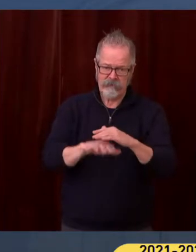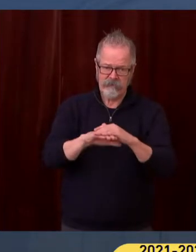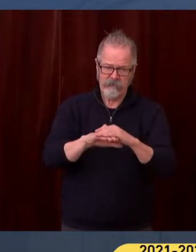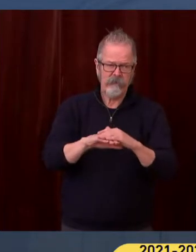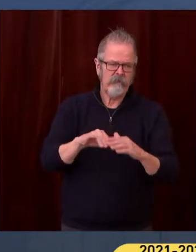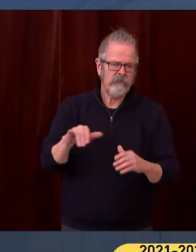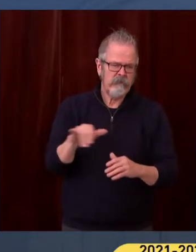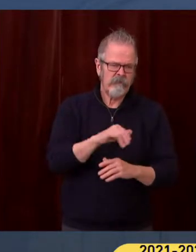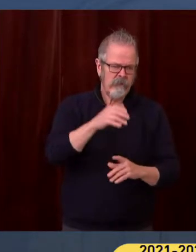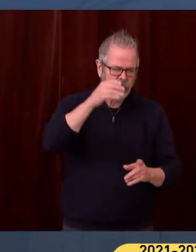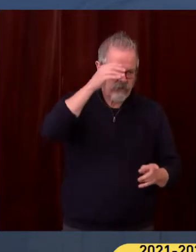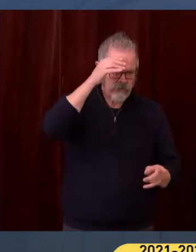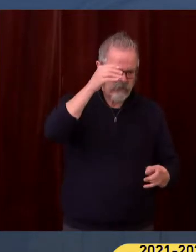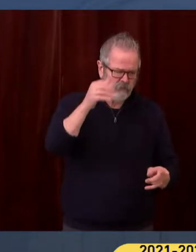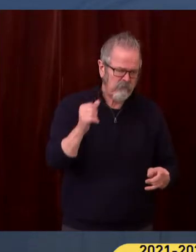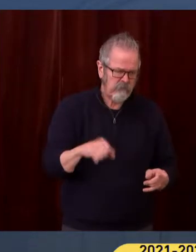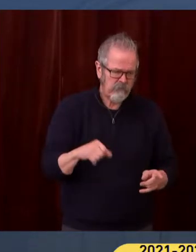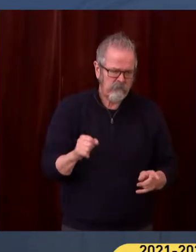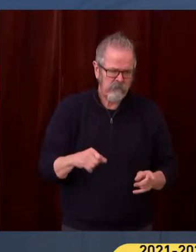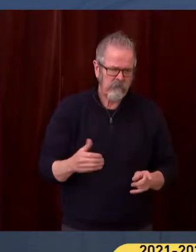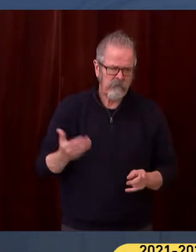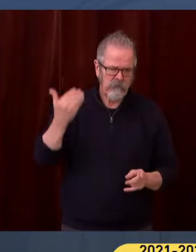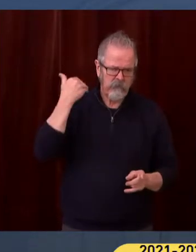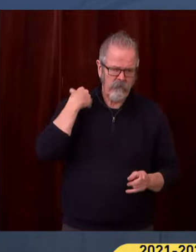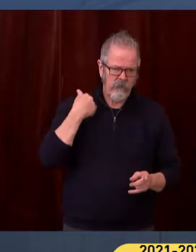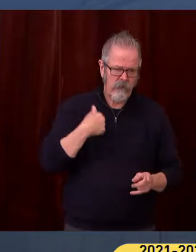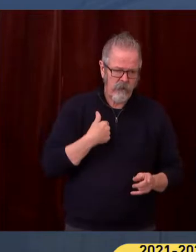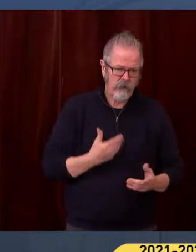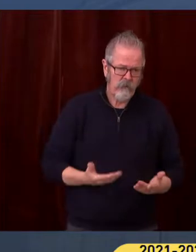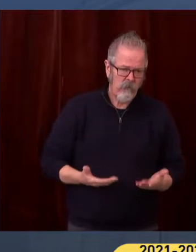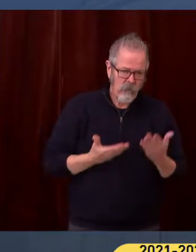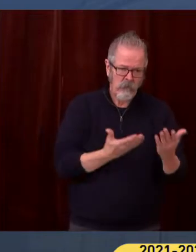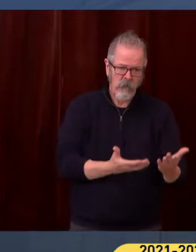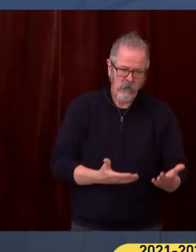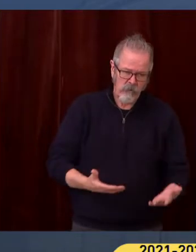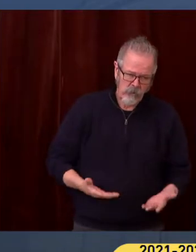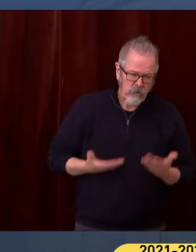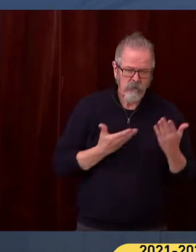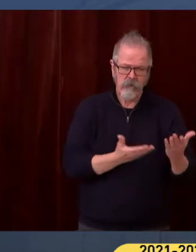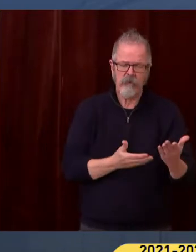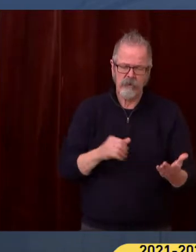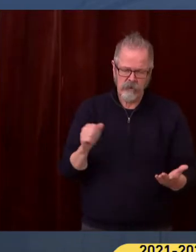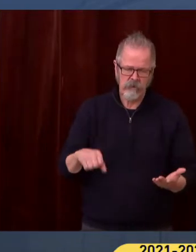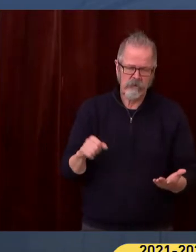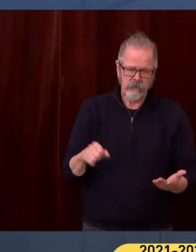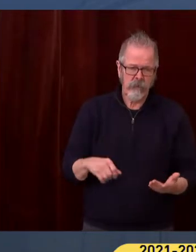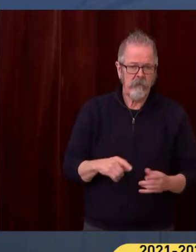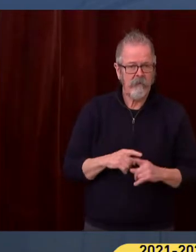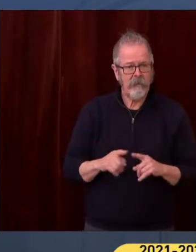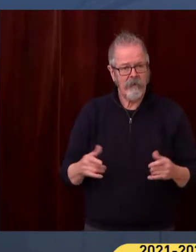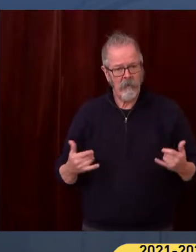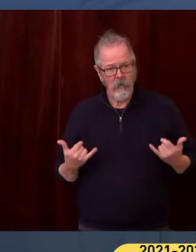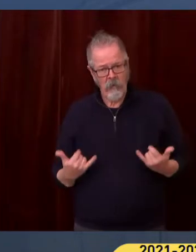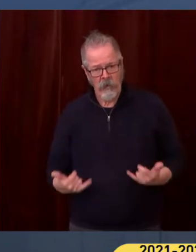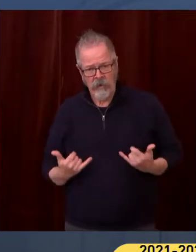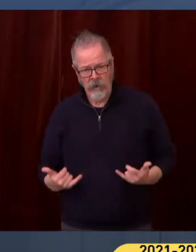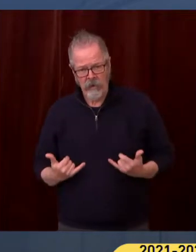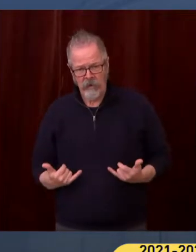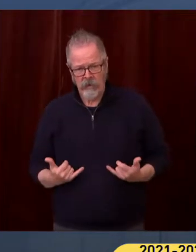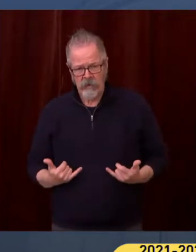think that this has been significantly altered, though, with a much more robust, intentional, and focused